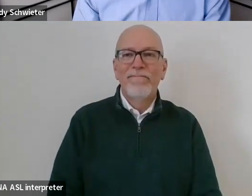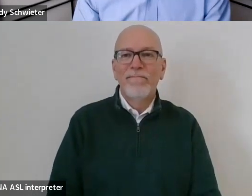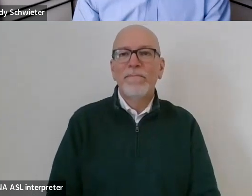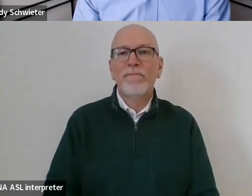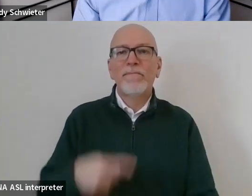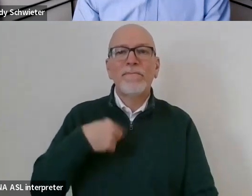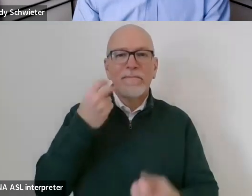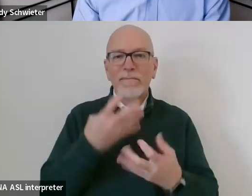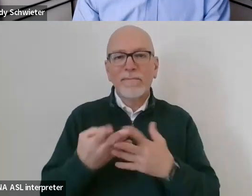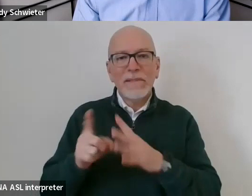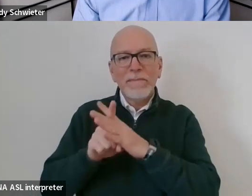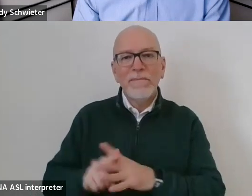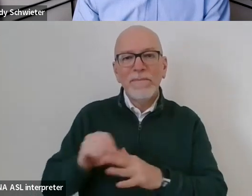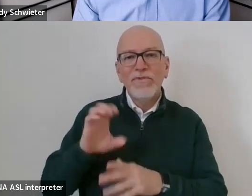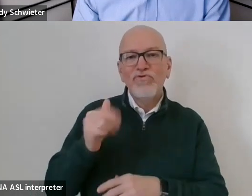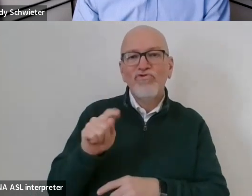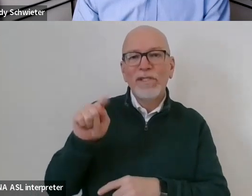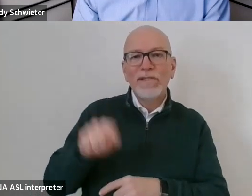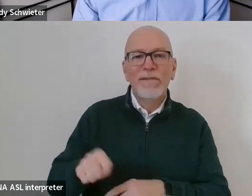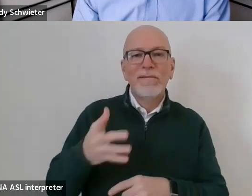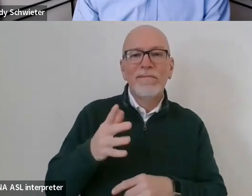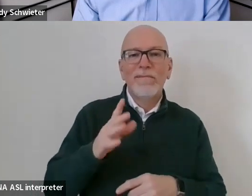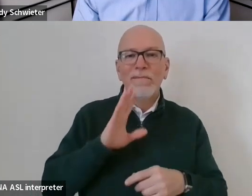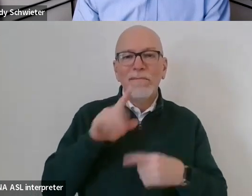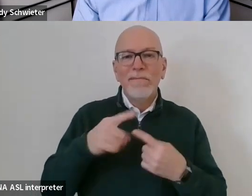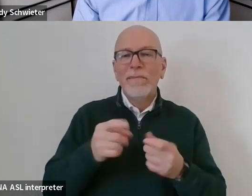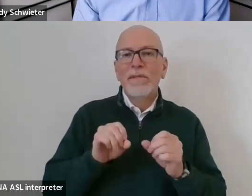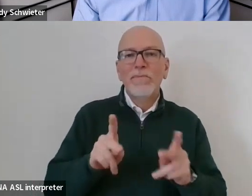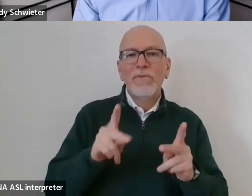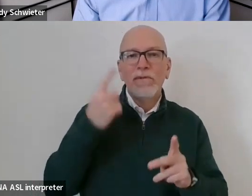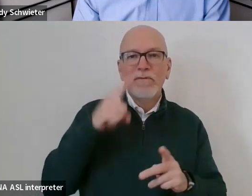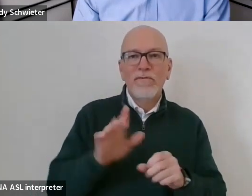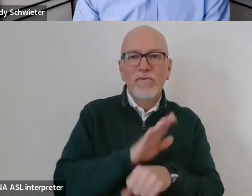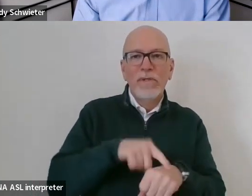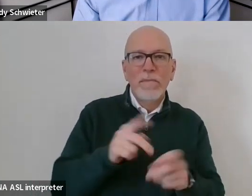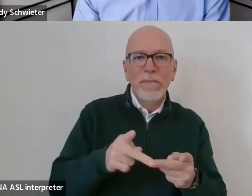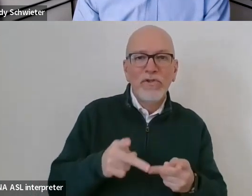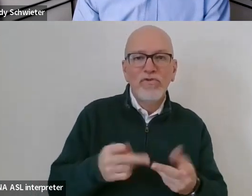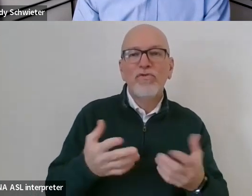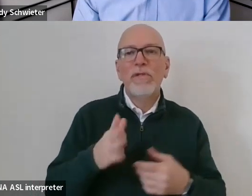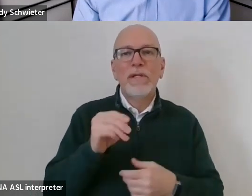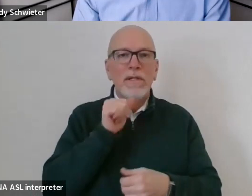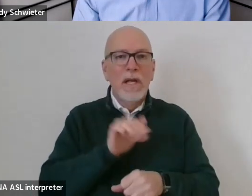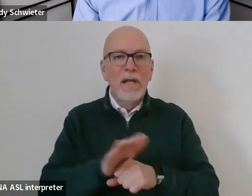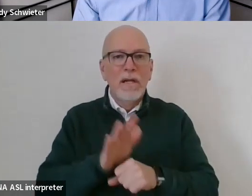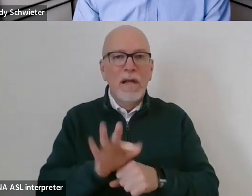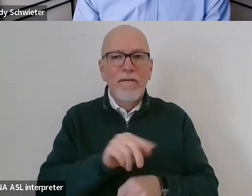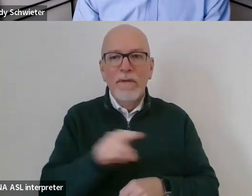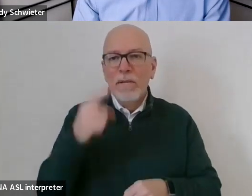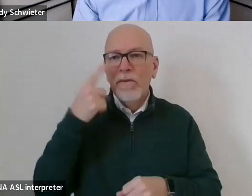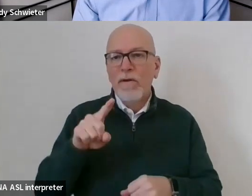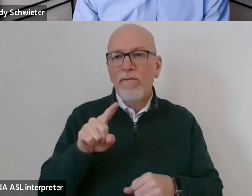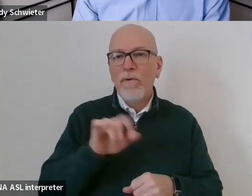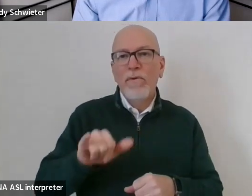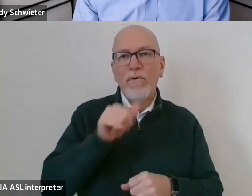things popping up in the chat about, the opportunity of full-time positions and not enough of them for those